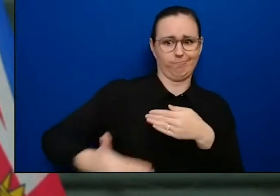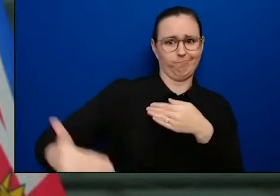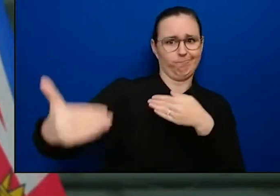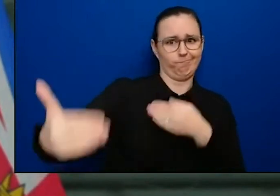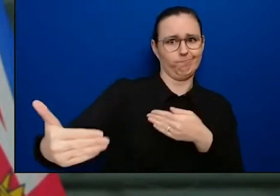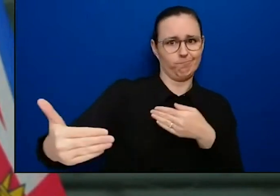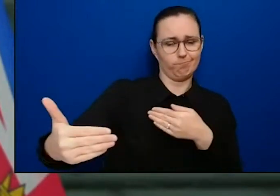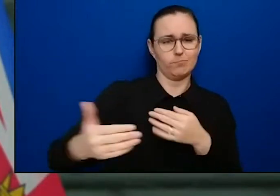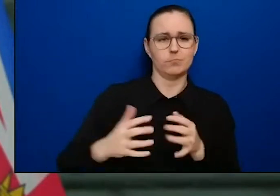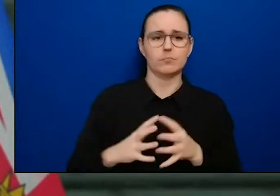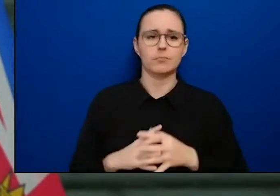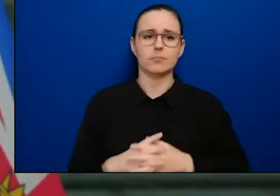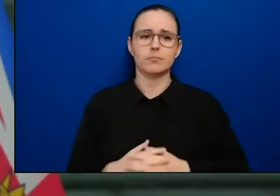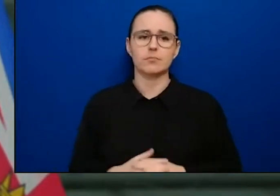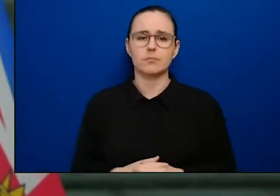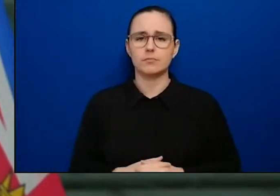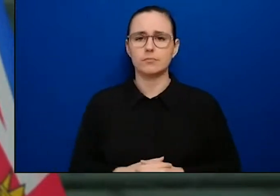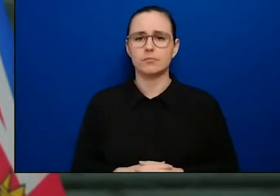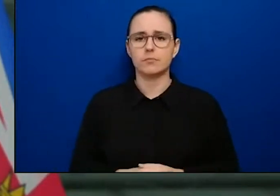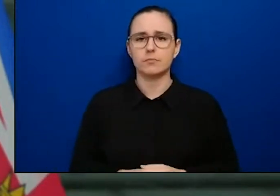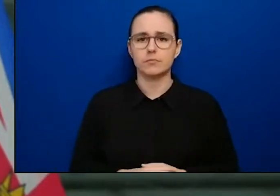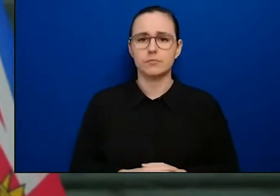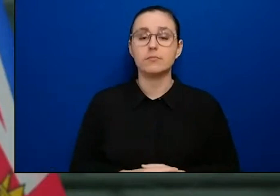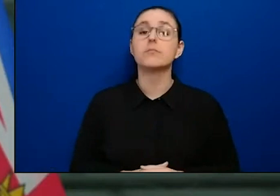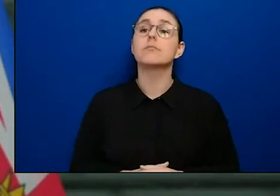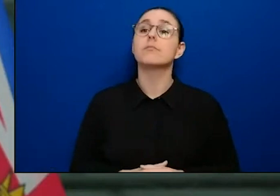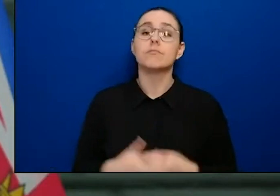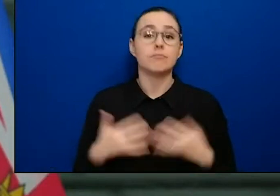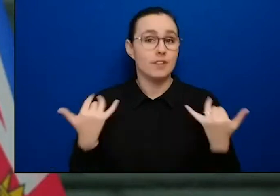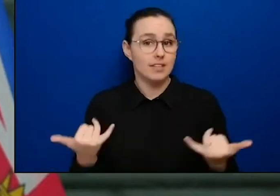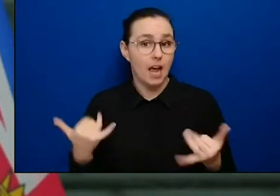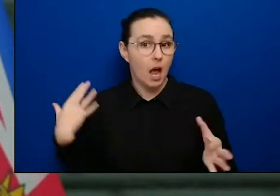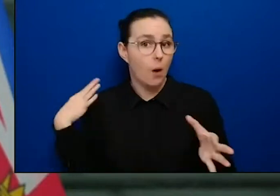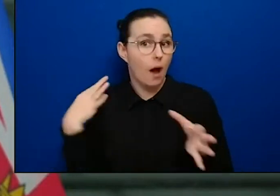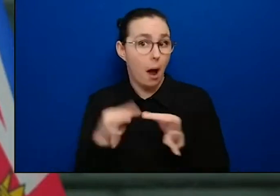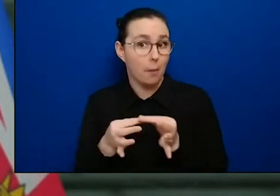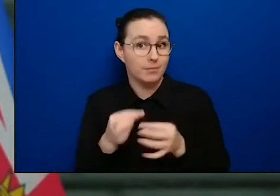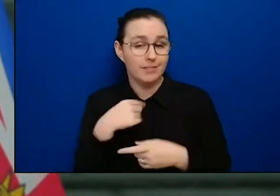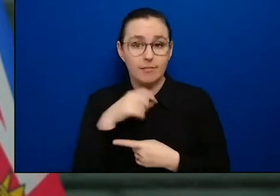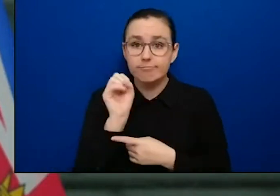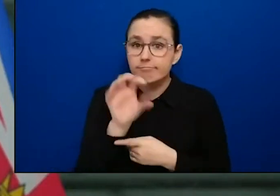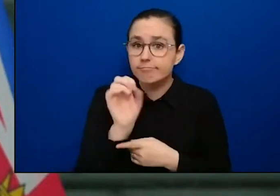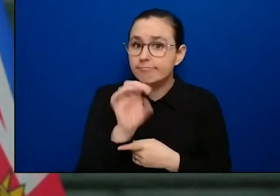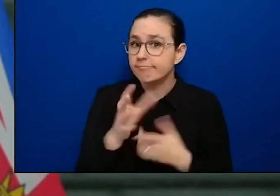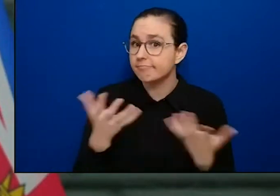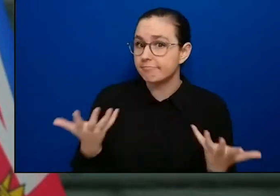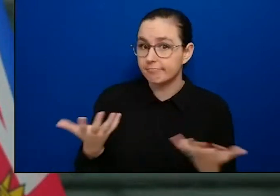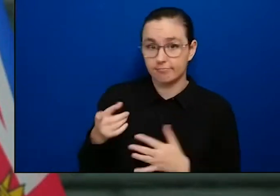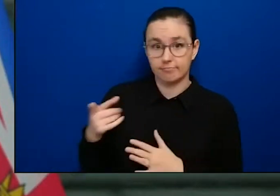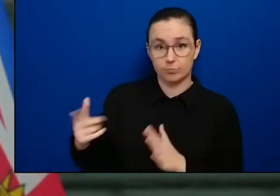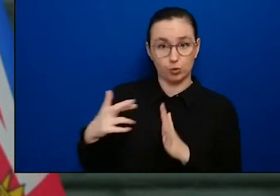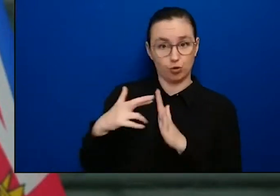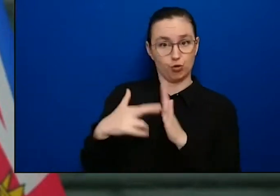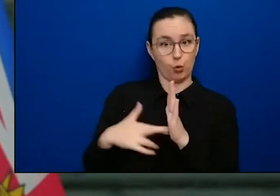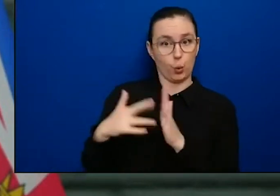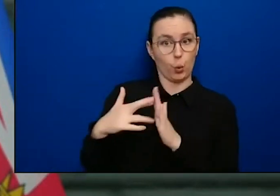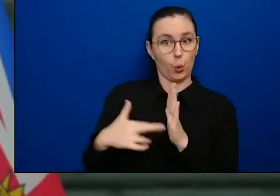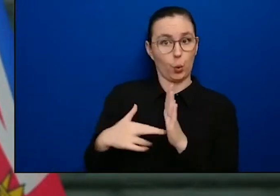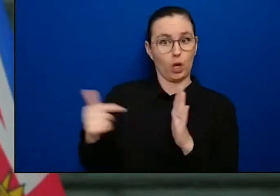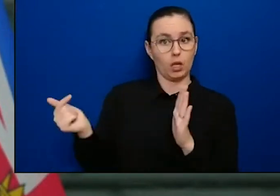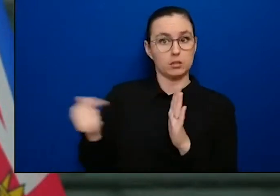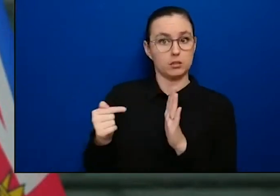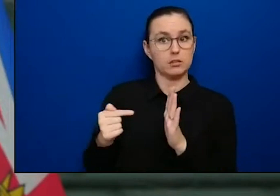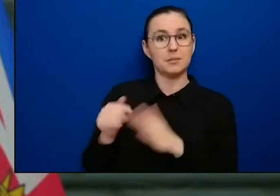As well, I want to update people on the additional restrictions that have been in place in interior